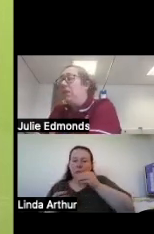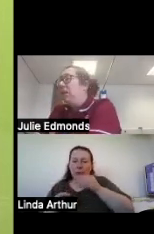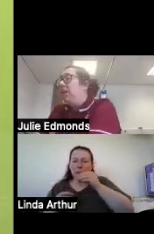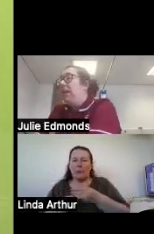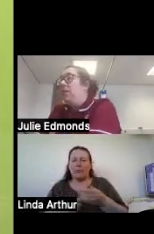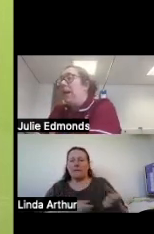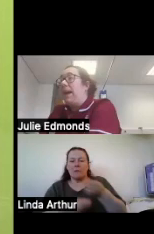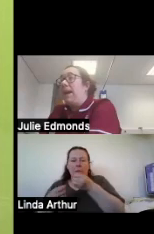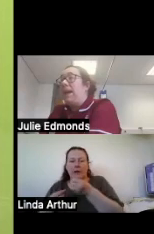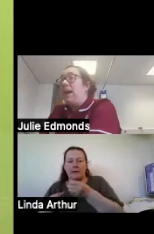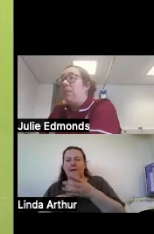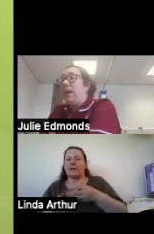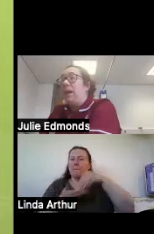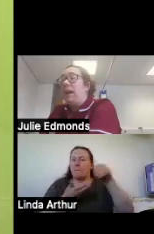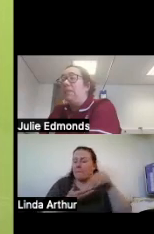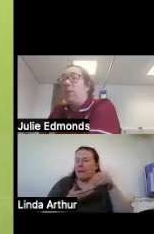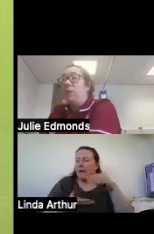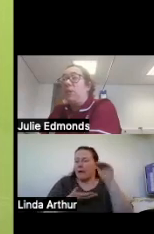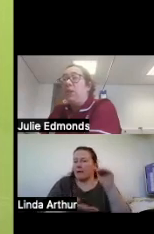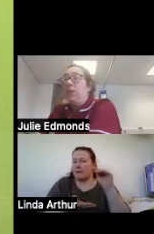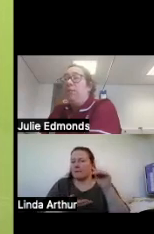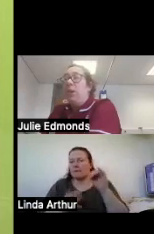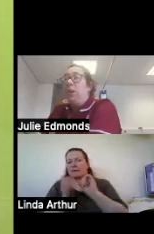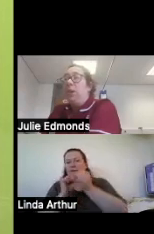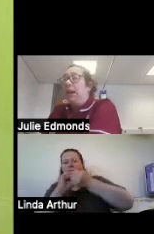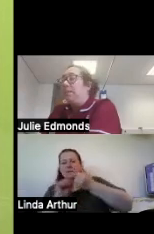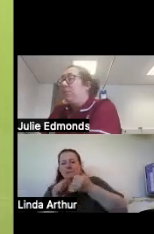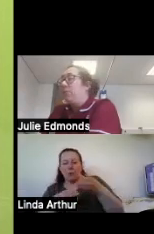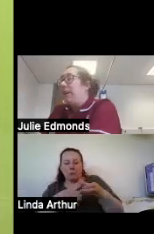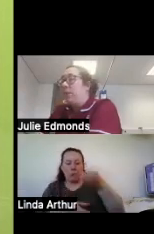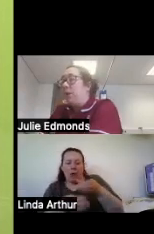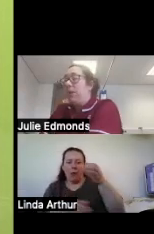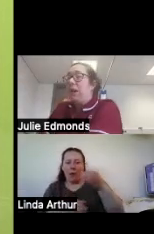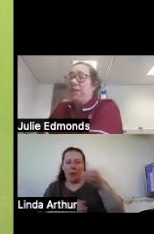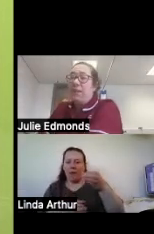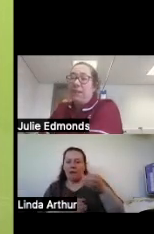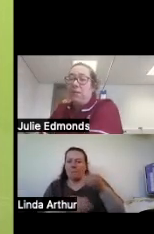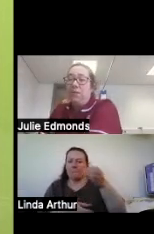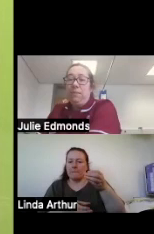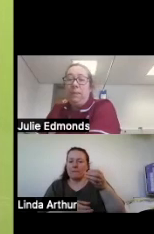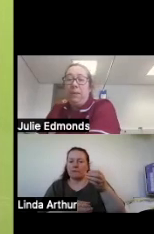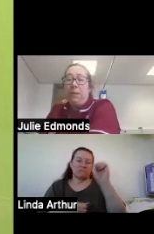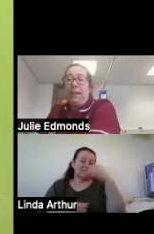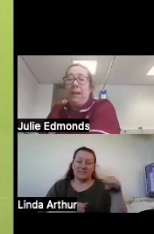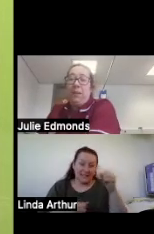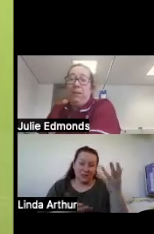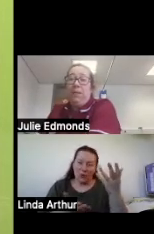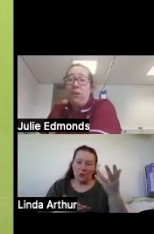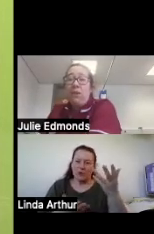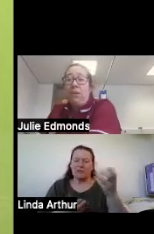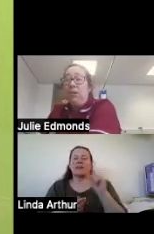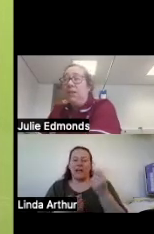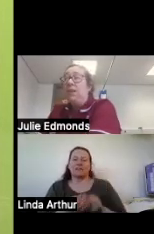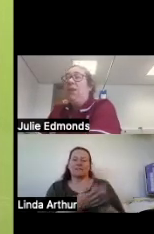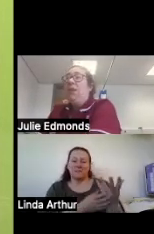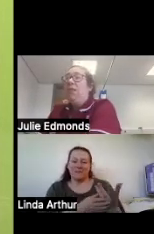those. You can either buy a wee sports bottle, trendy bottle out of Tesco. Some people spend an absolute fortune